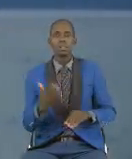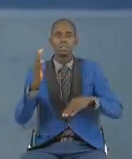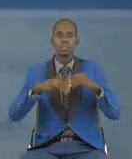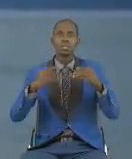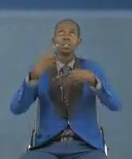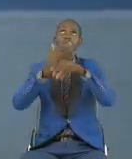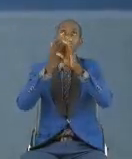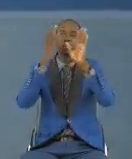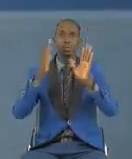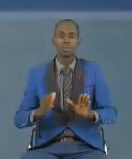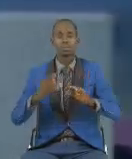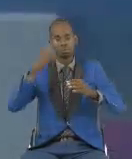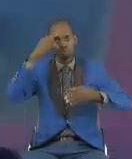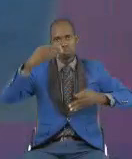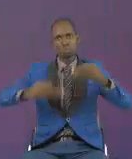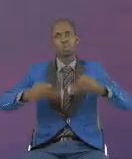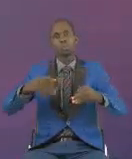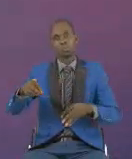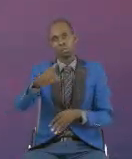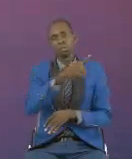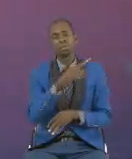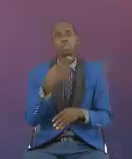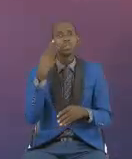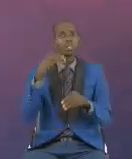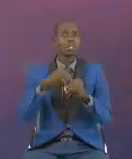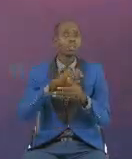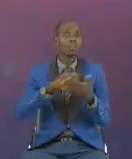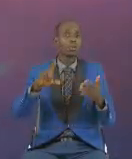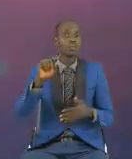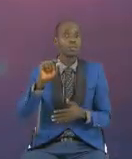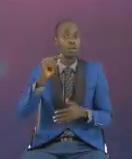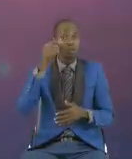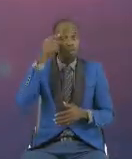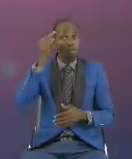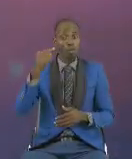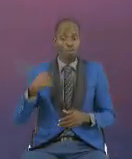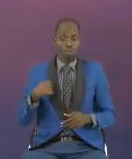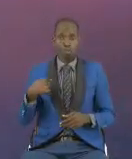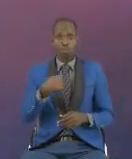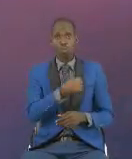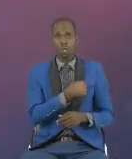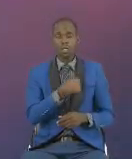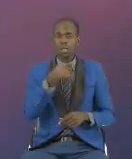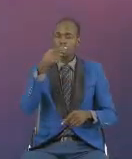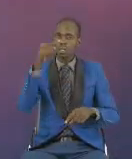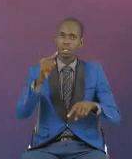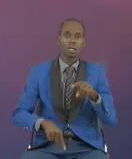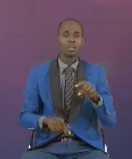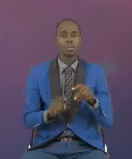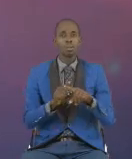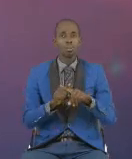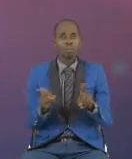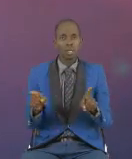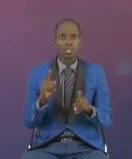look at verse 20. They said, for we cannot but speak. That's the word again.